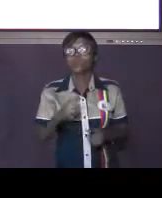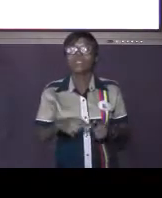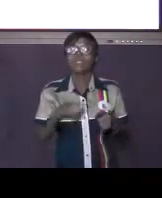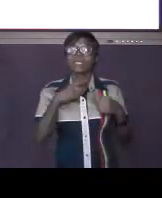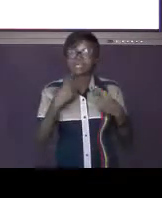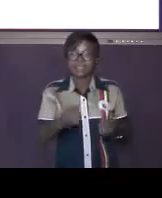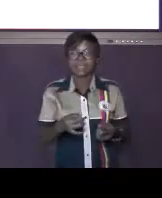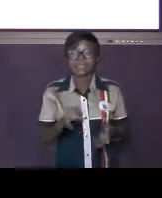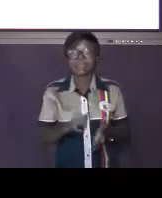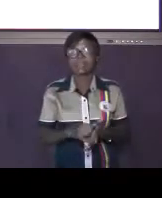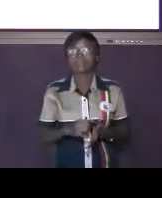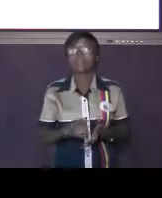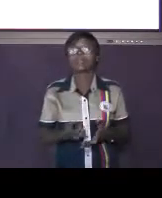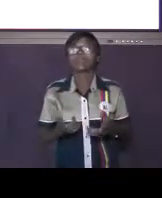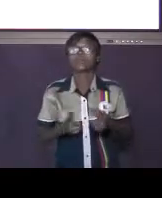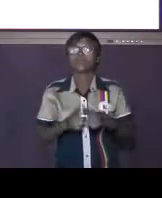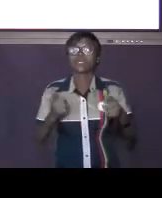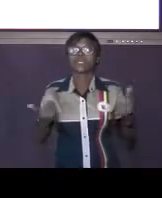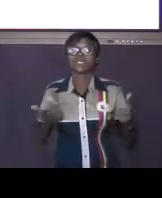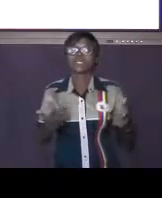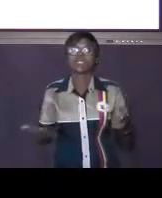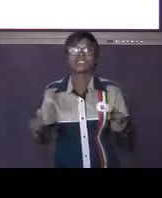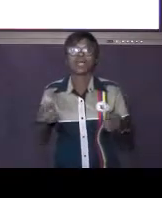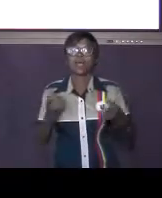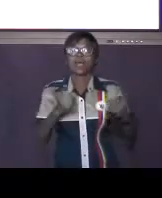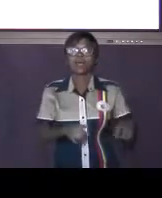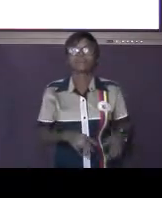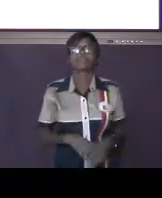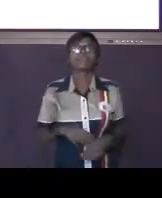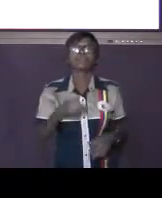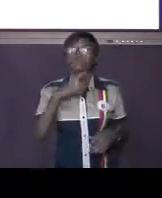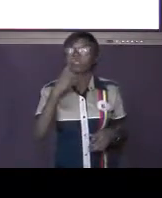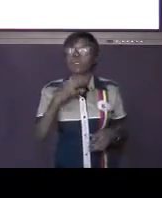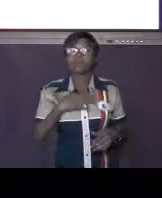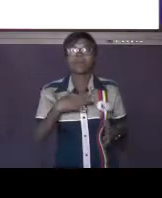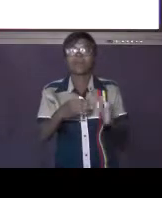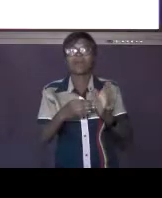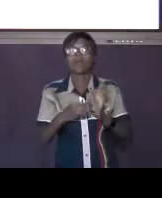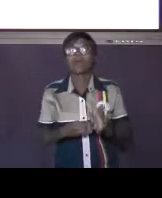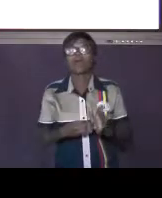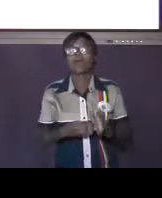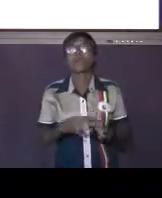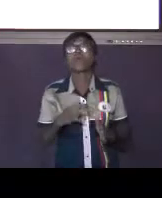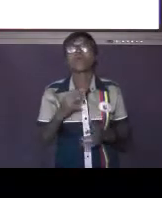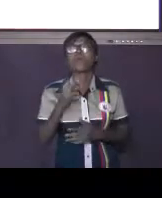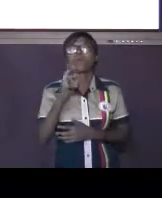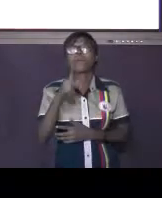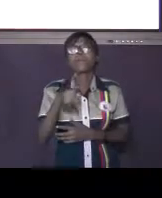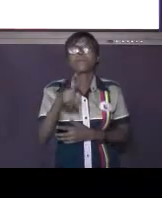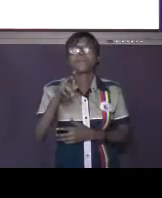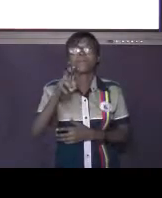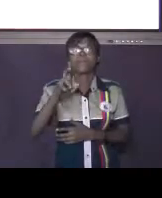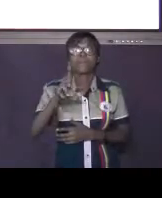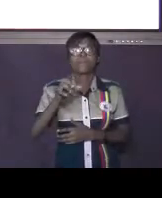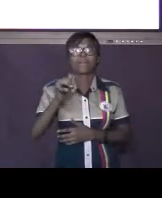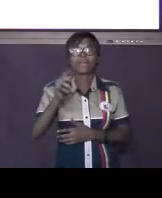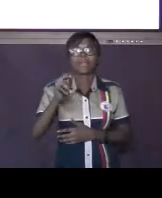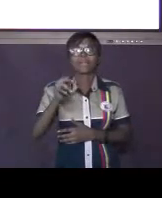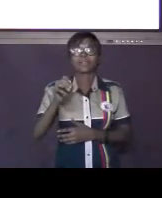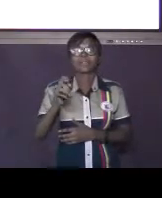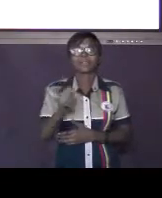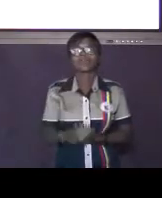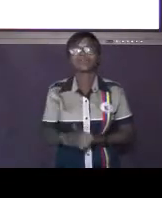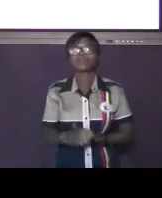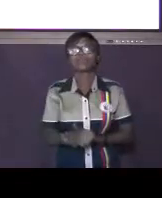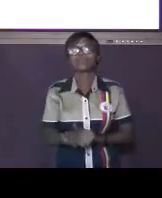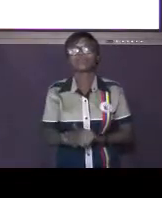are happening, then you say in my own planet. In my planet, great things are happening. Good. Great things